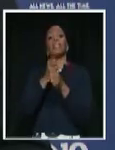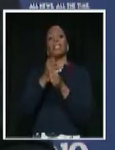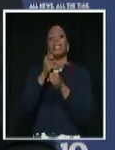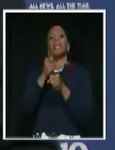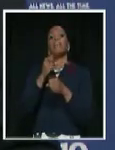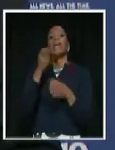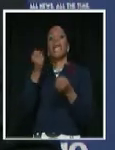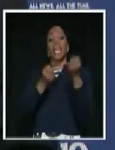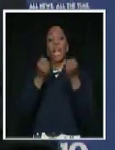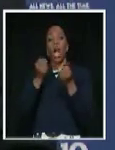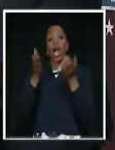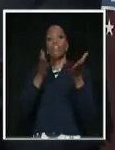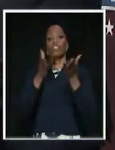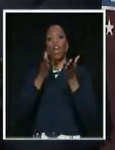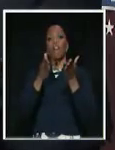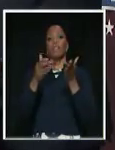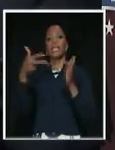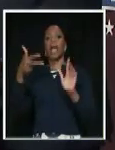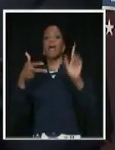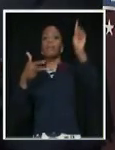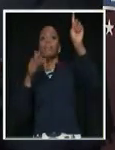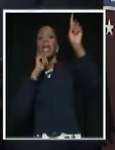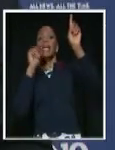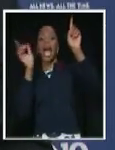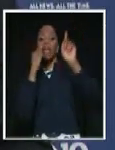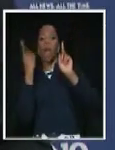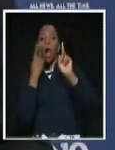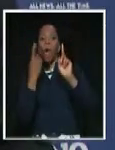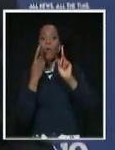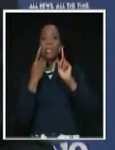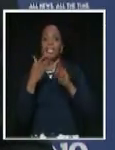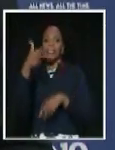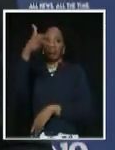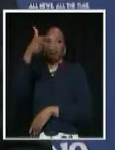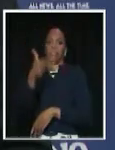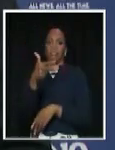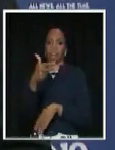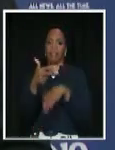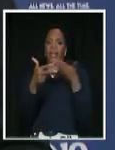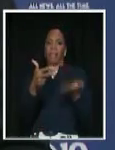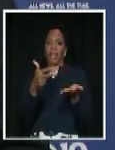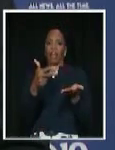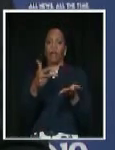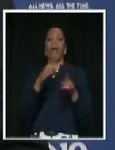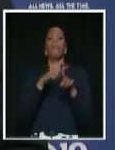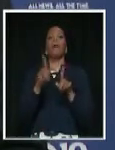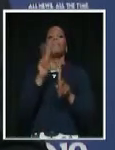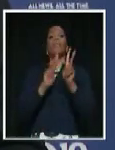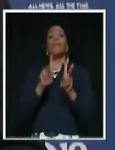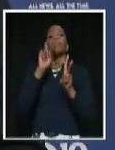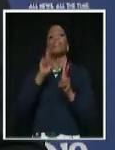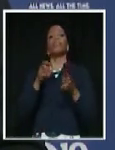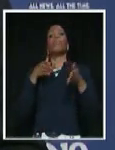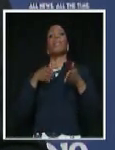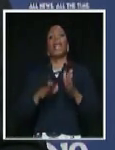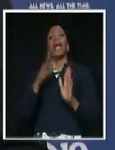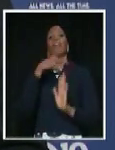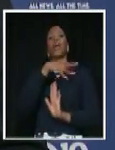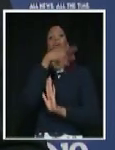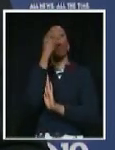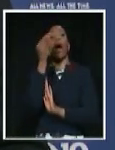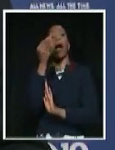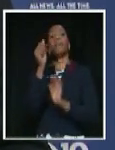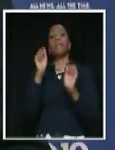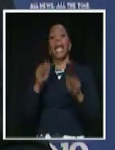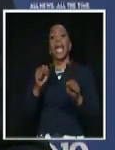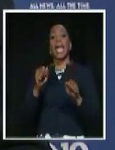hail them, not have the car service stay in front of their dispatch office and just get dispatch. They should be allowed to go out and be able